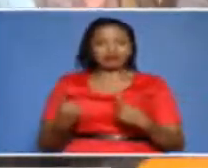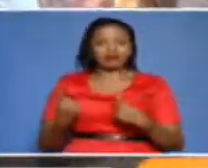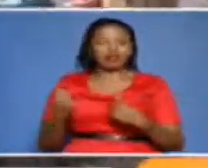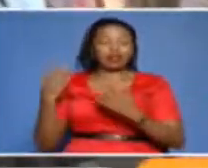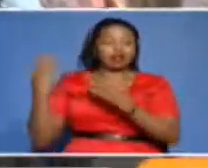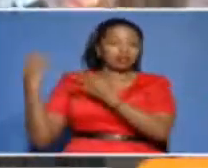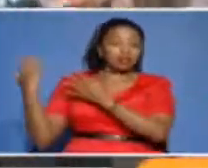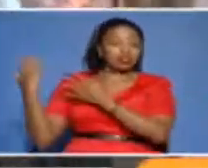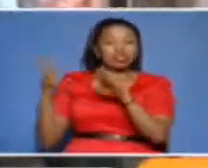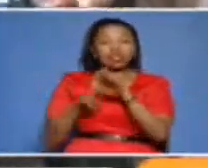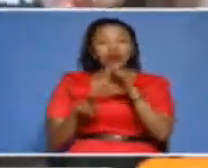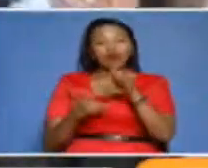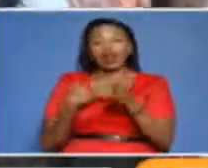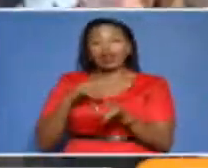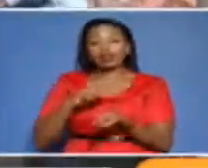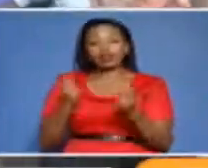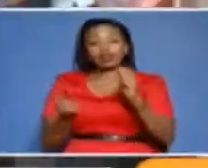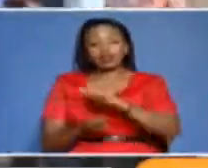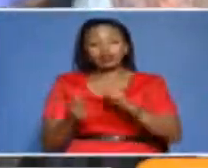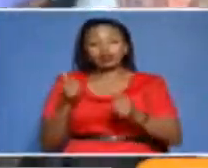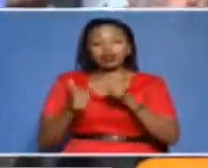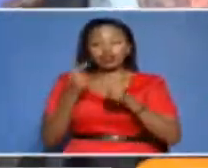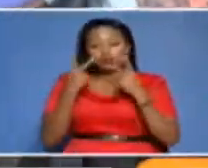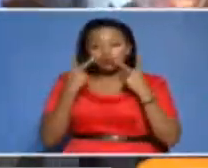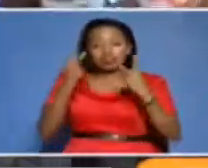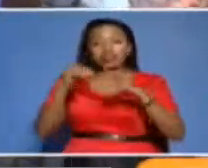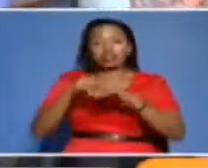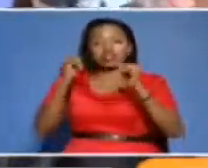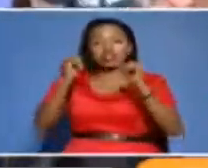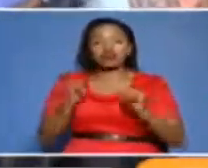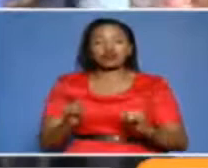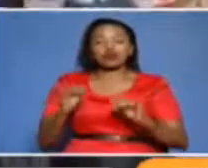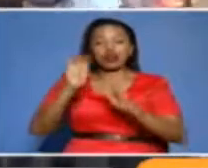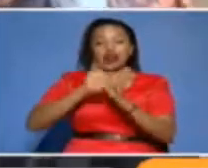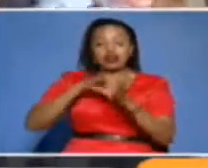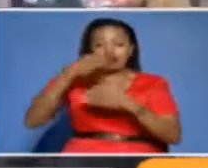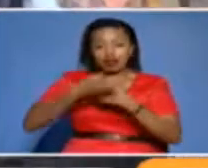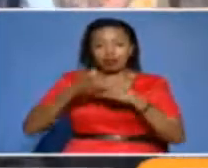Experts reckon that a change to a competence-based system, as envisioned in the new